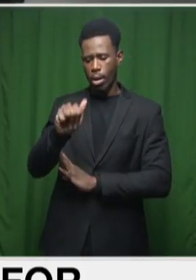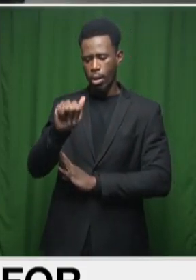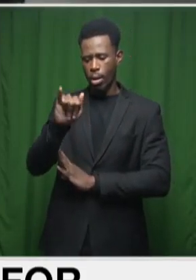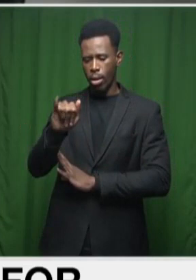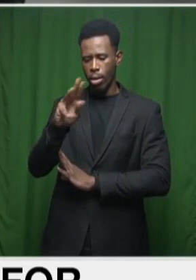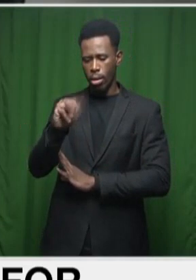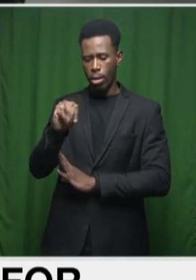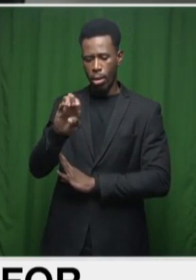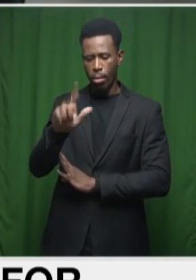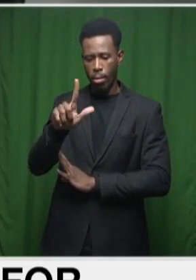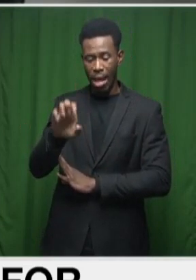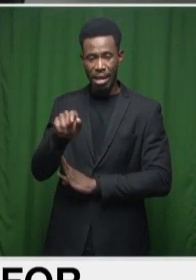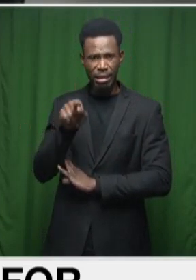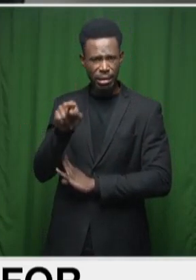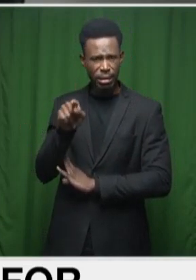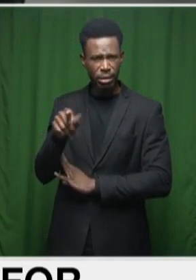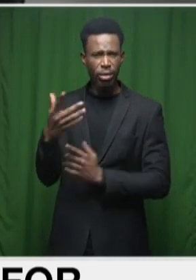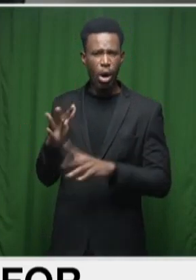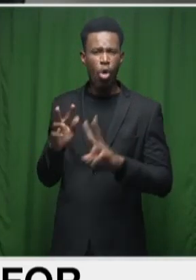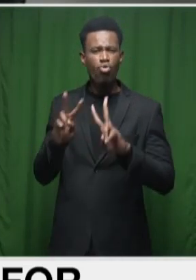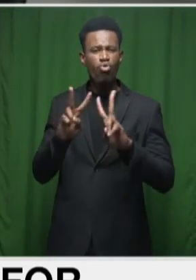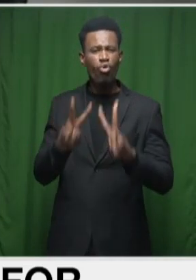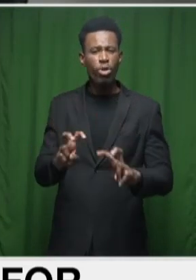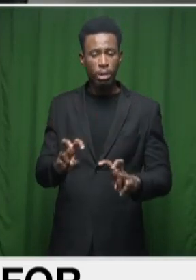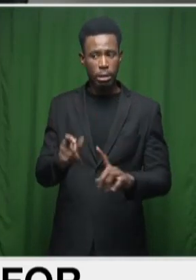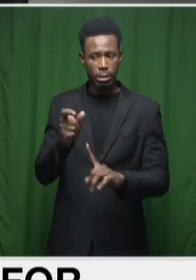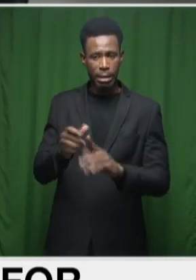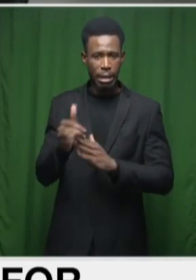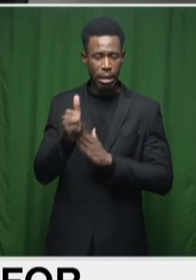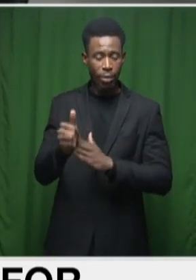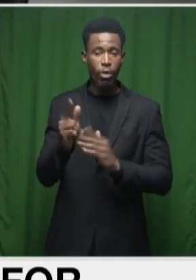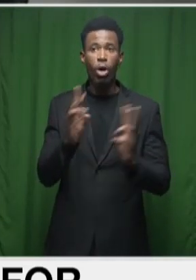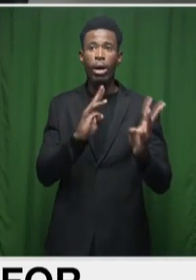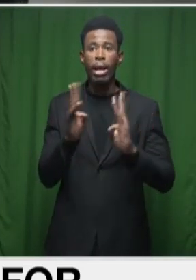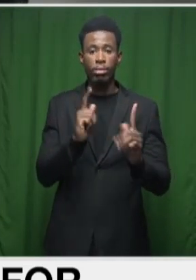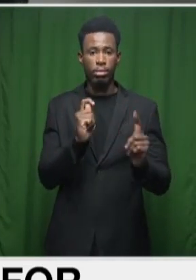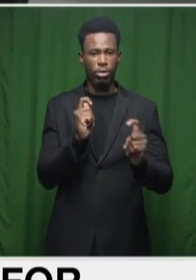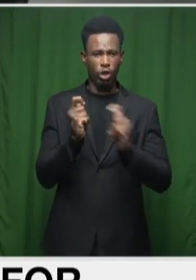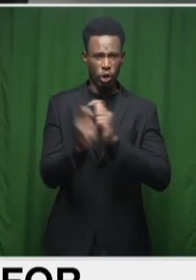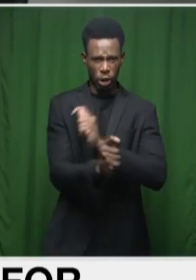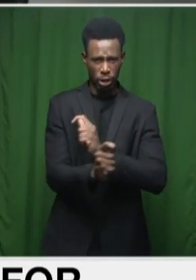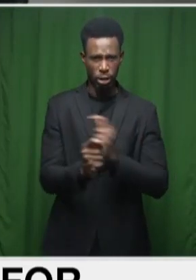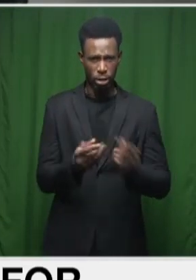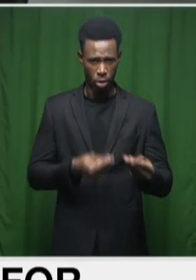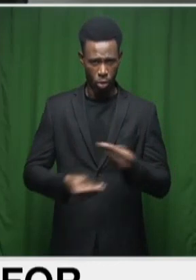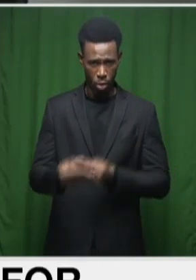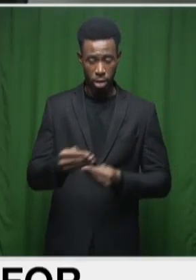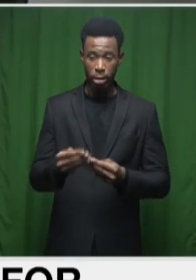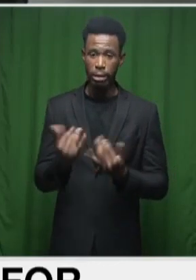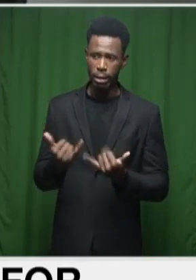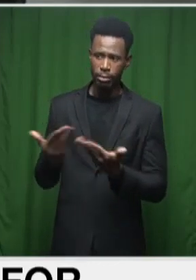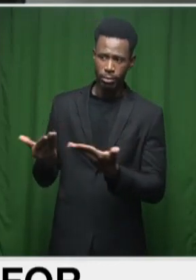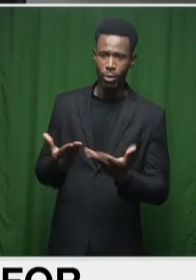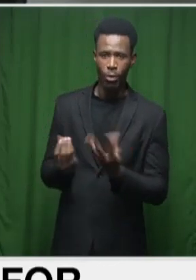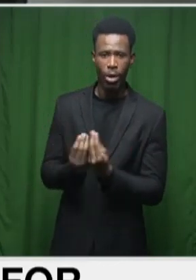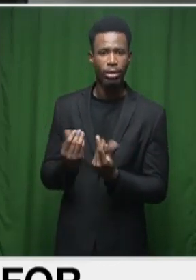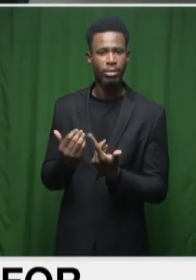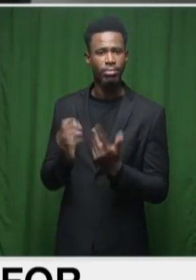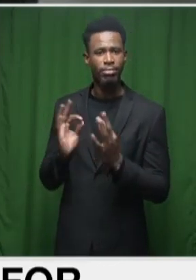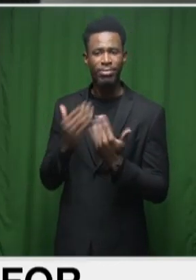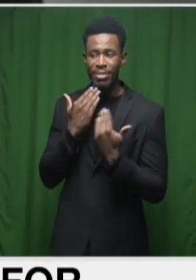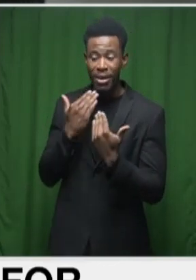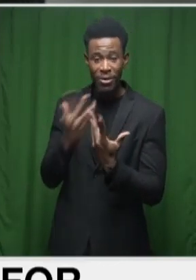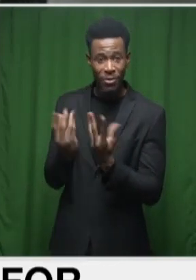a research lead on climate change and trade at Trade and Industrial Policy Strategies. Good to have you. Thanks so much for joining